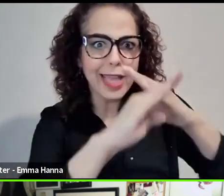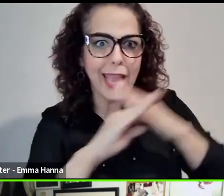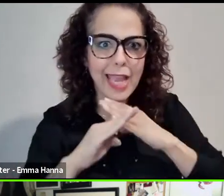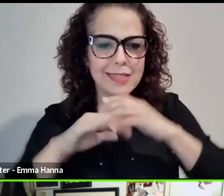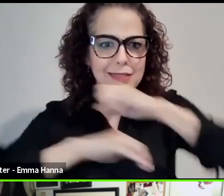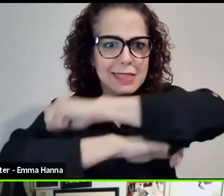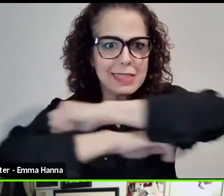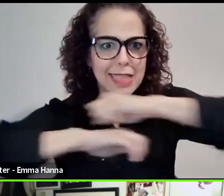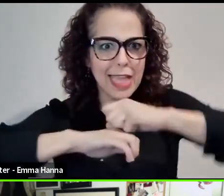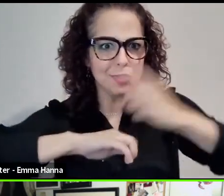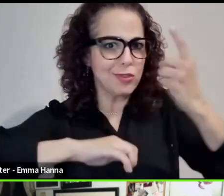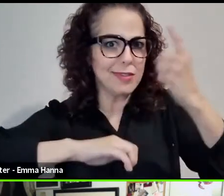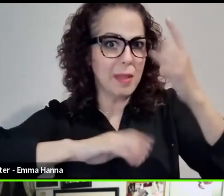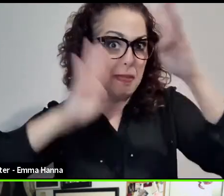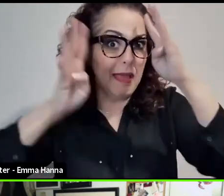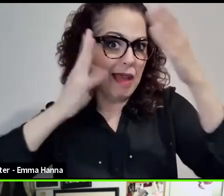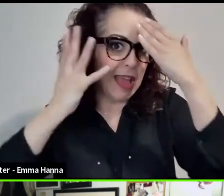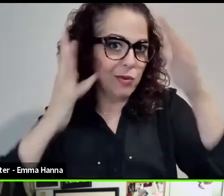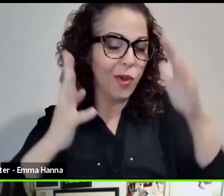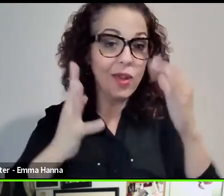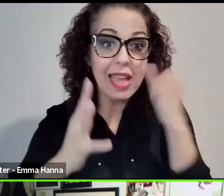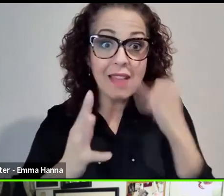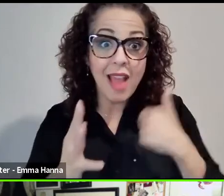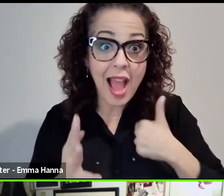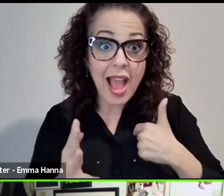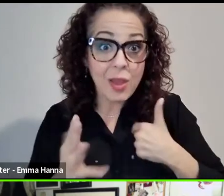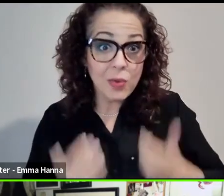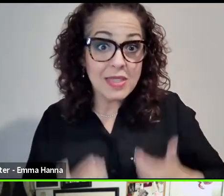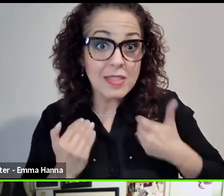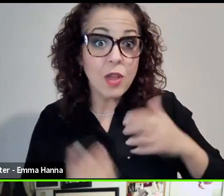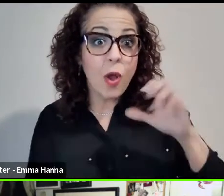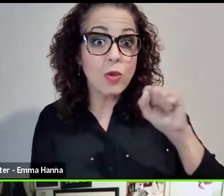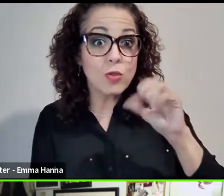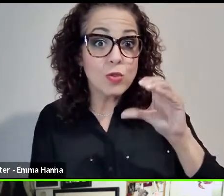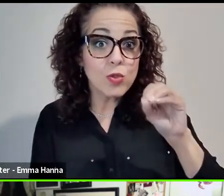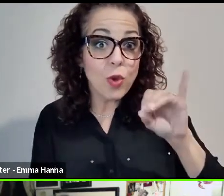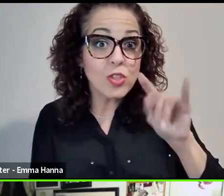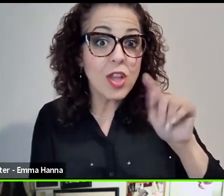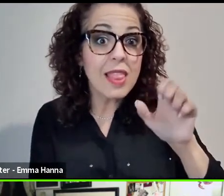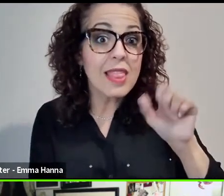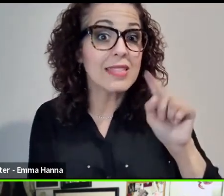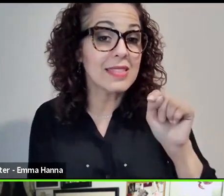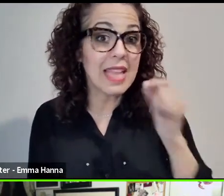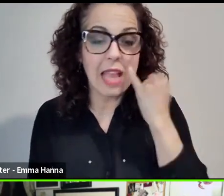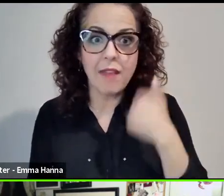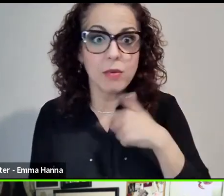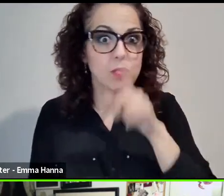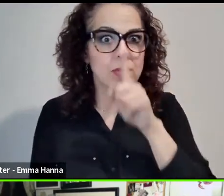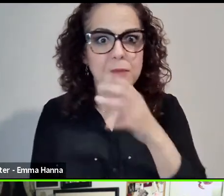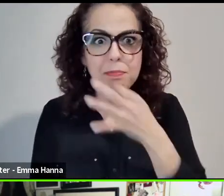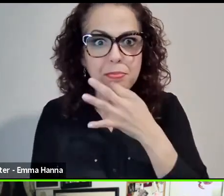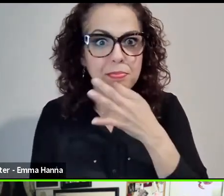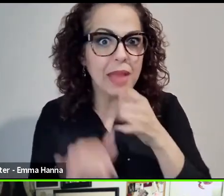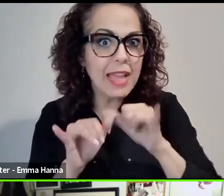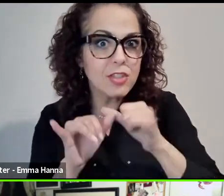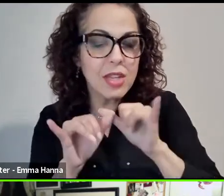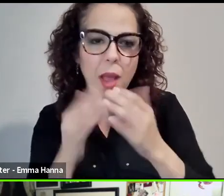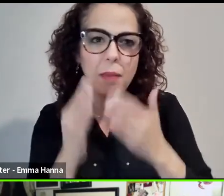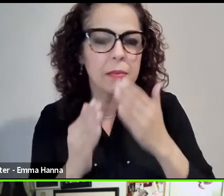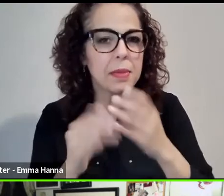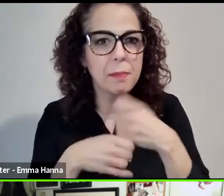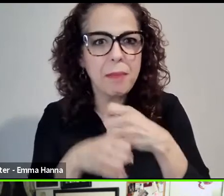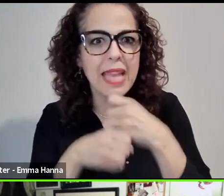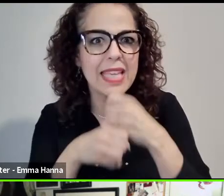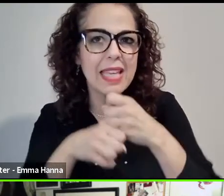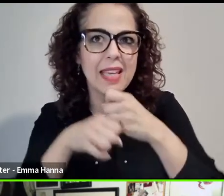was a leftist and a socialist and I was really good at engineering, I'd probably be making really cool banner drops. I mean, if